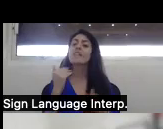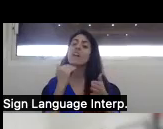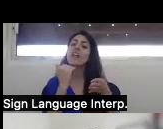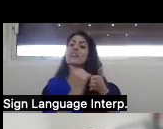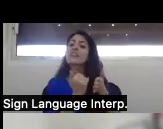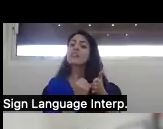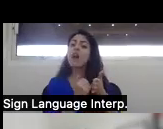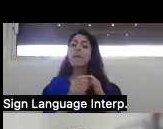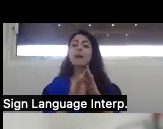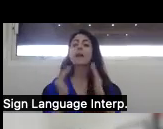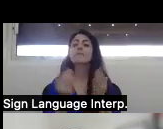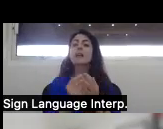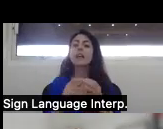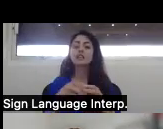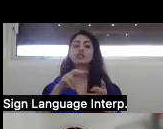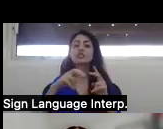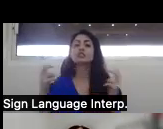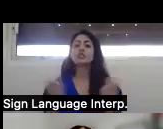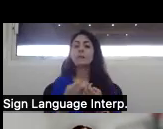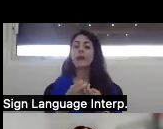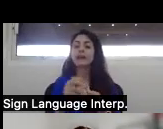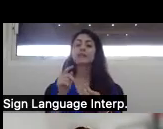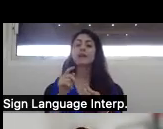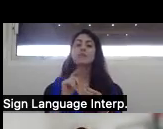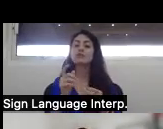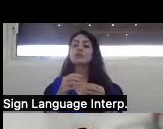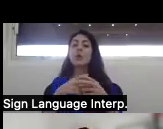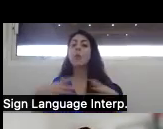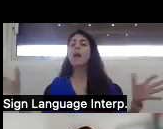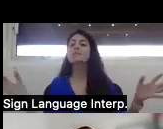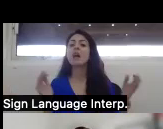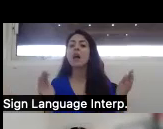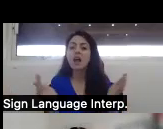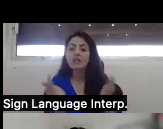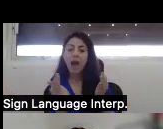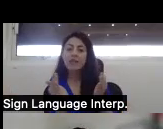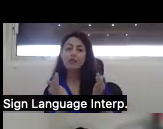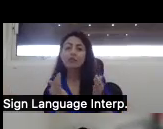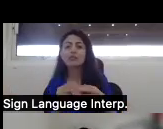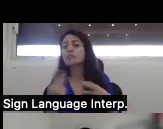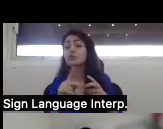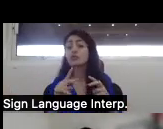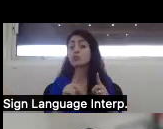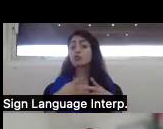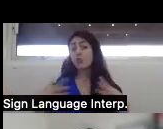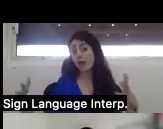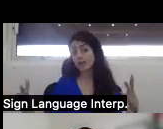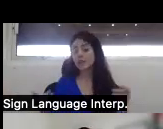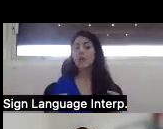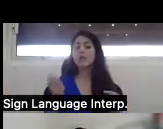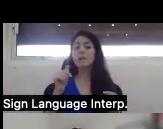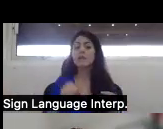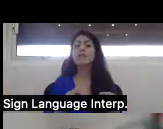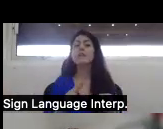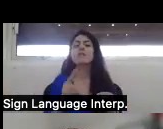There is another major challenge, which, as Farah was mentioning, relates to the types of disabilities. There is a discrimination